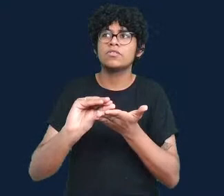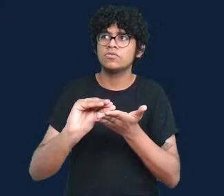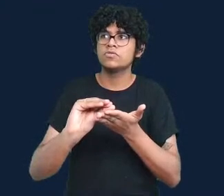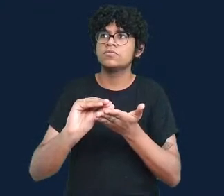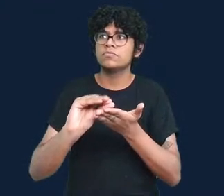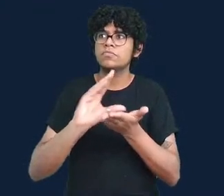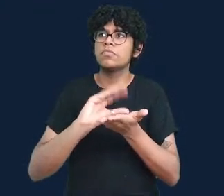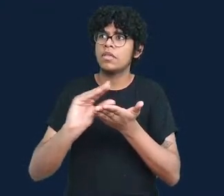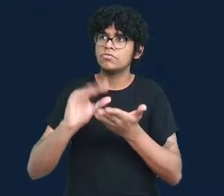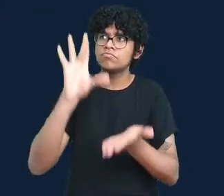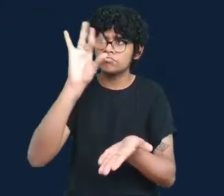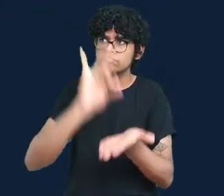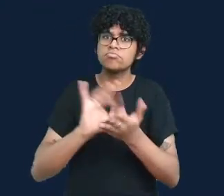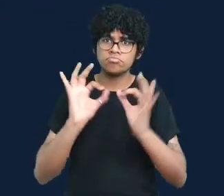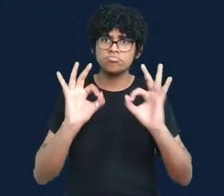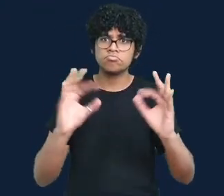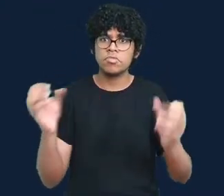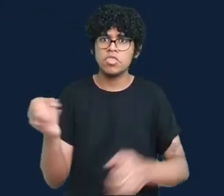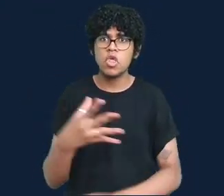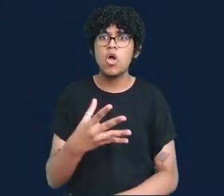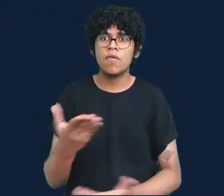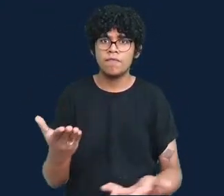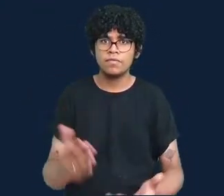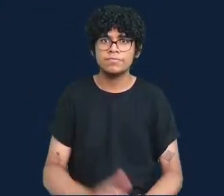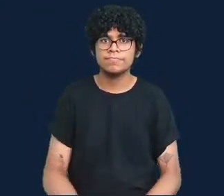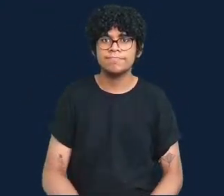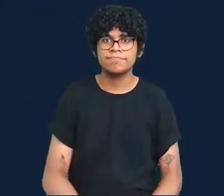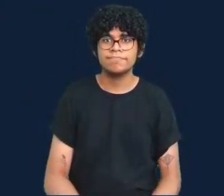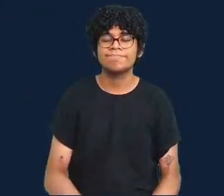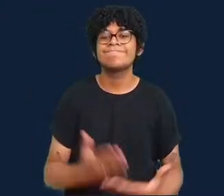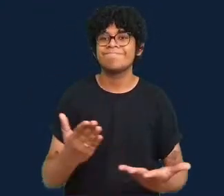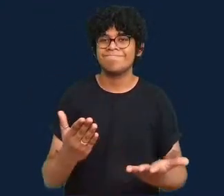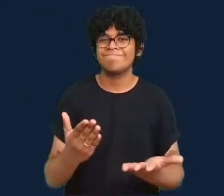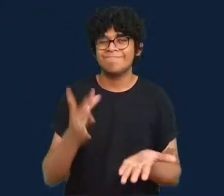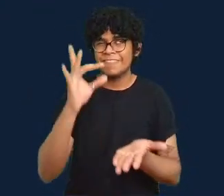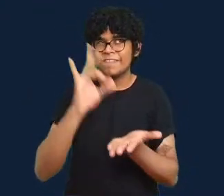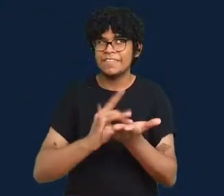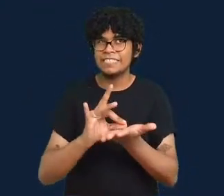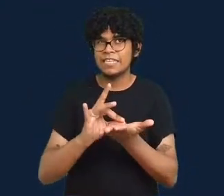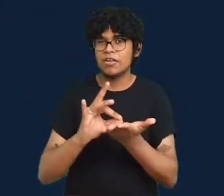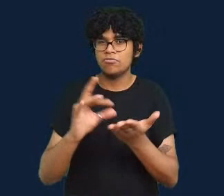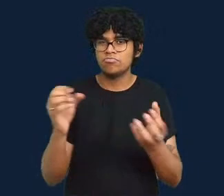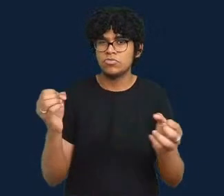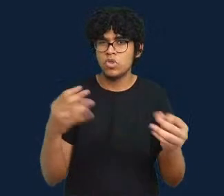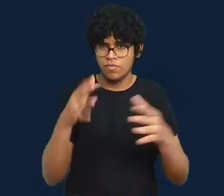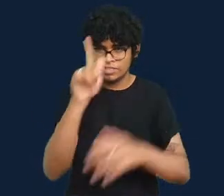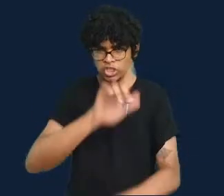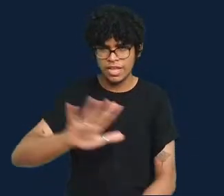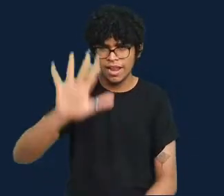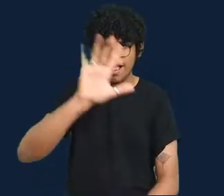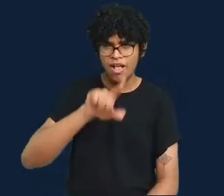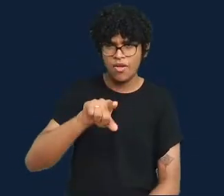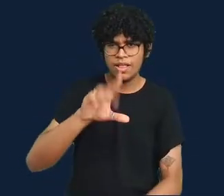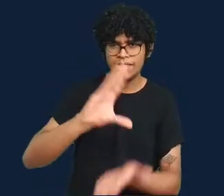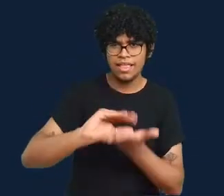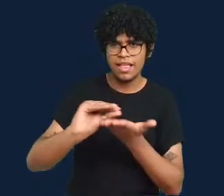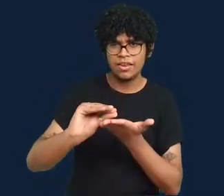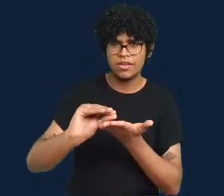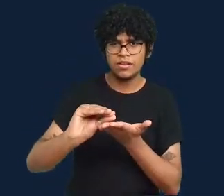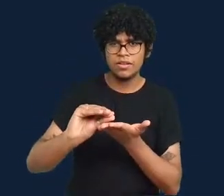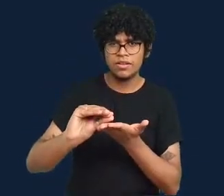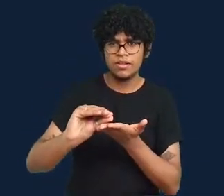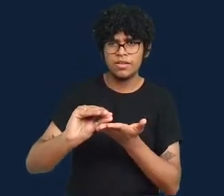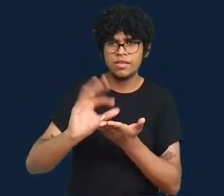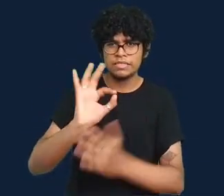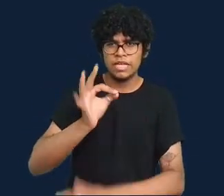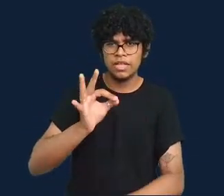Updated data as in like live data, or like just generally places that do great data viz? I'll go with places. I think so. I